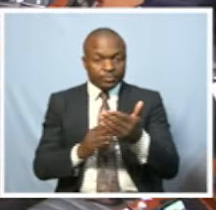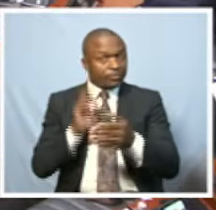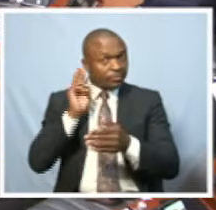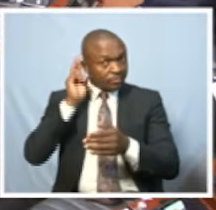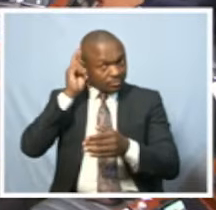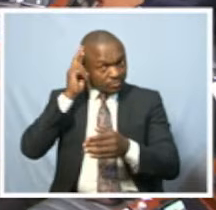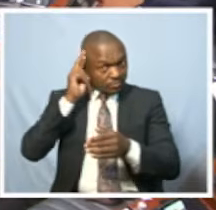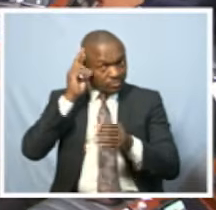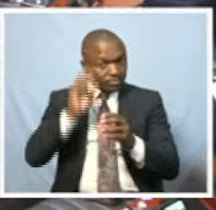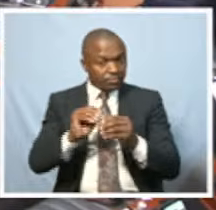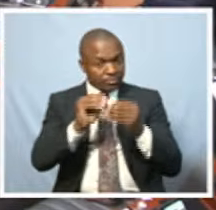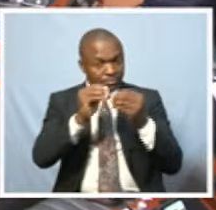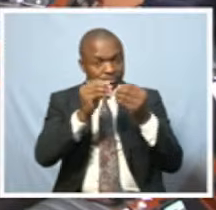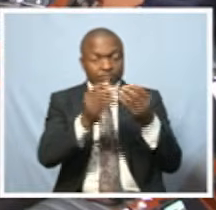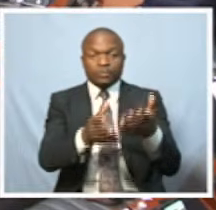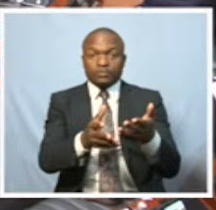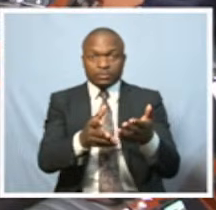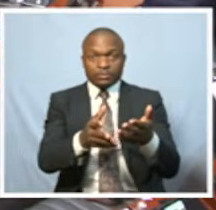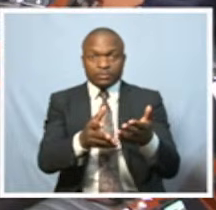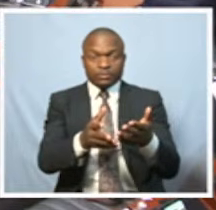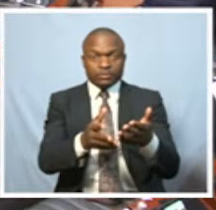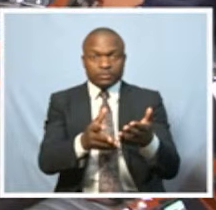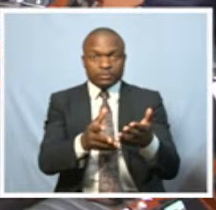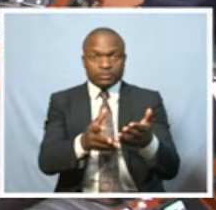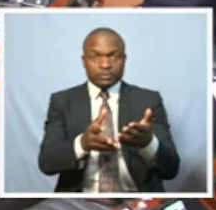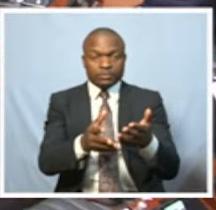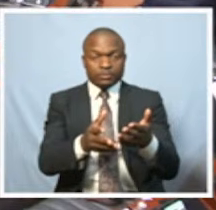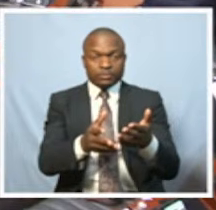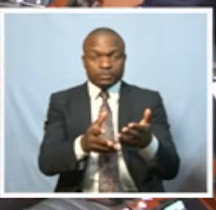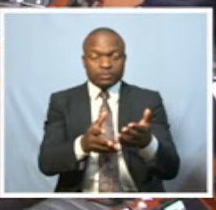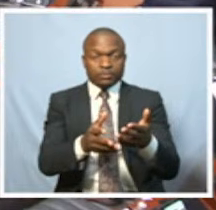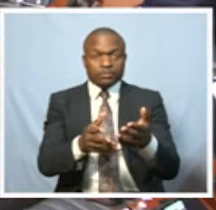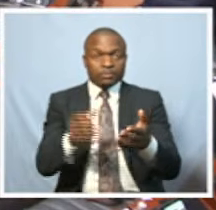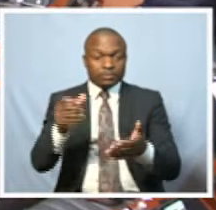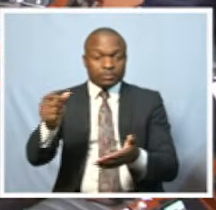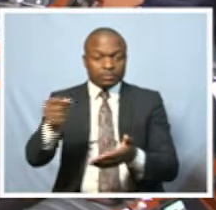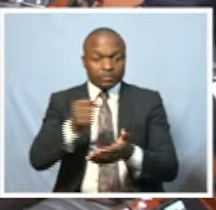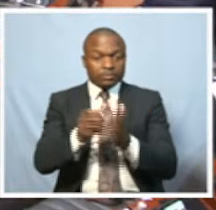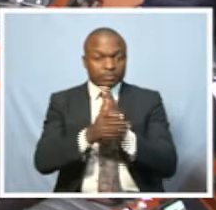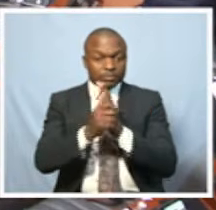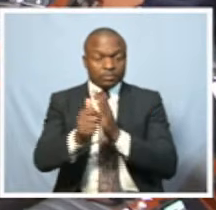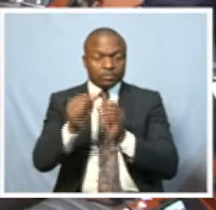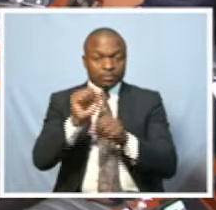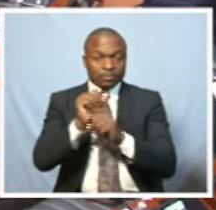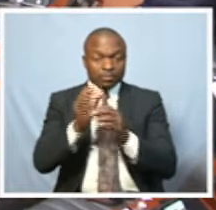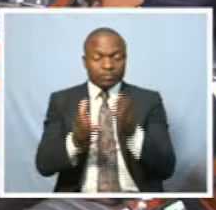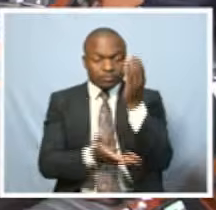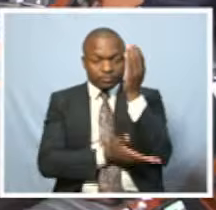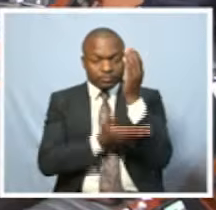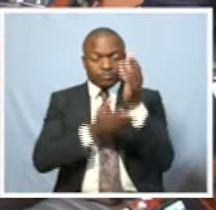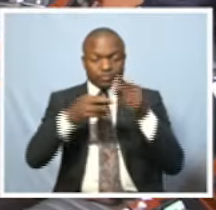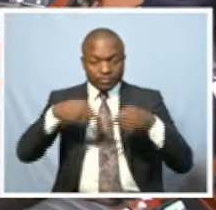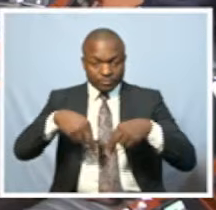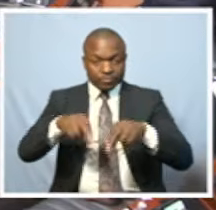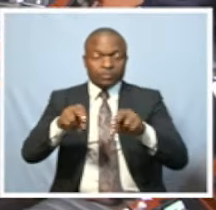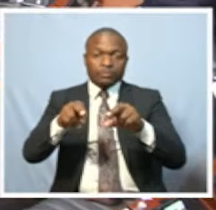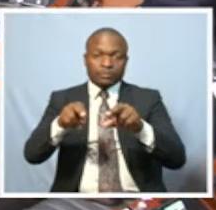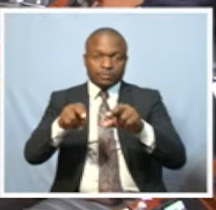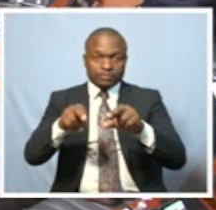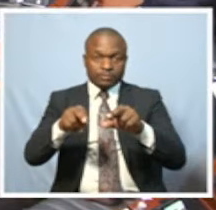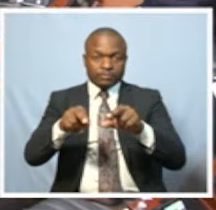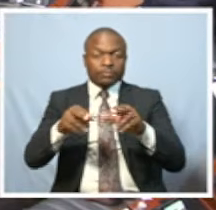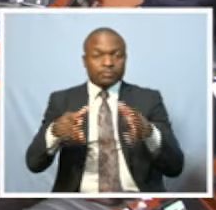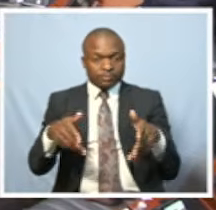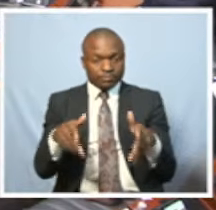that were given was recruitment of skilled workers, improved road network to enable,